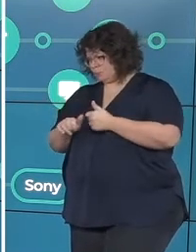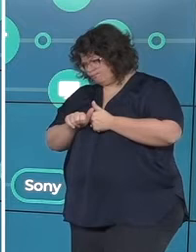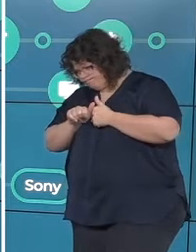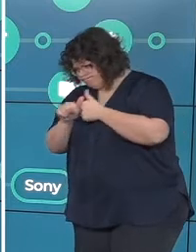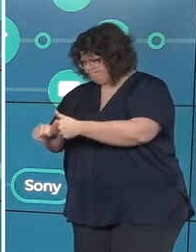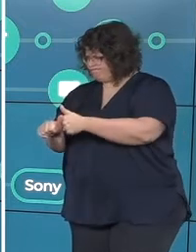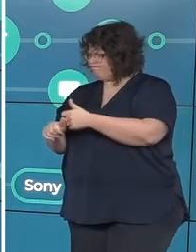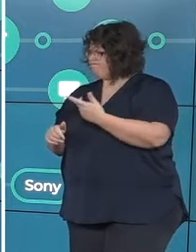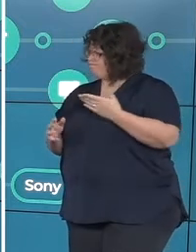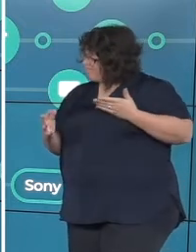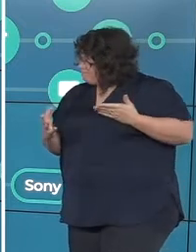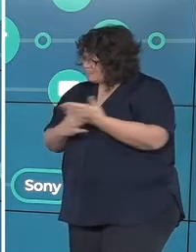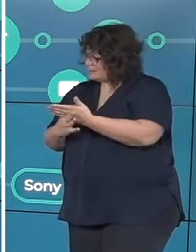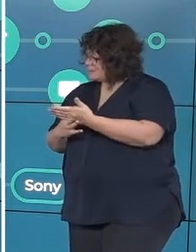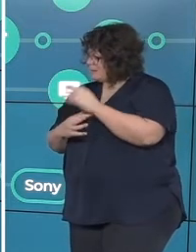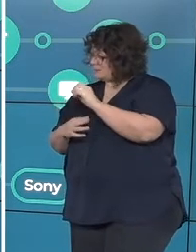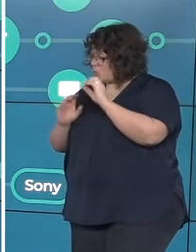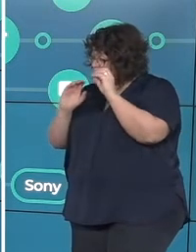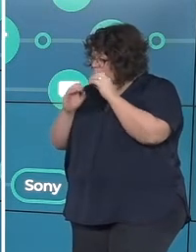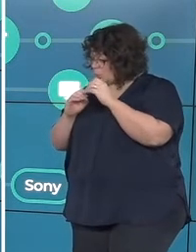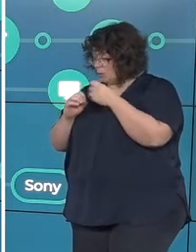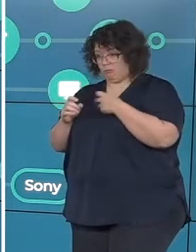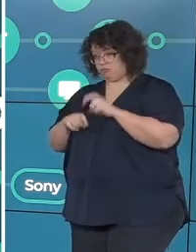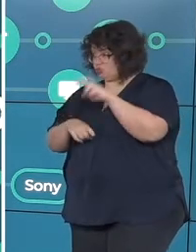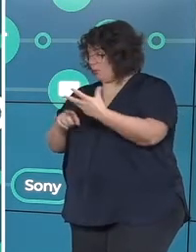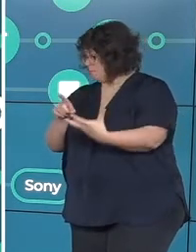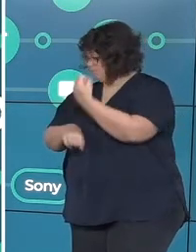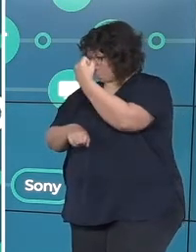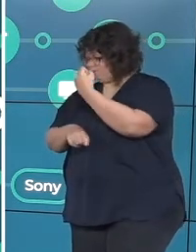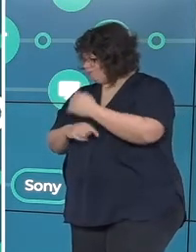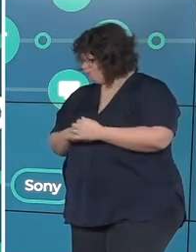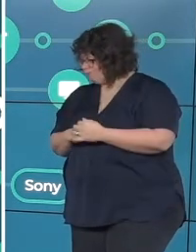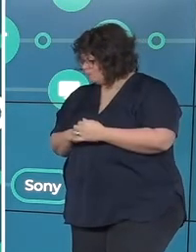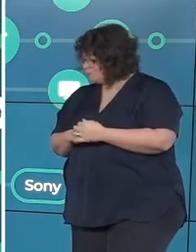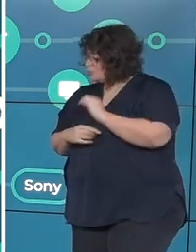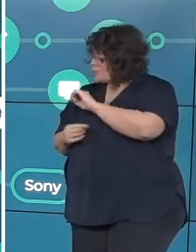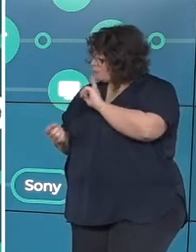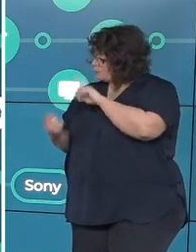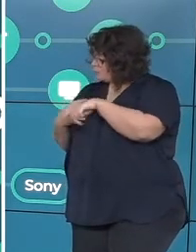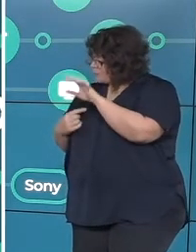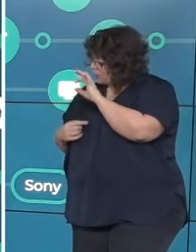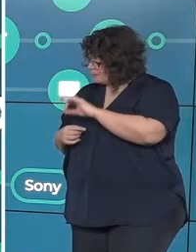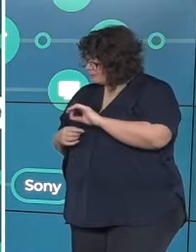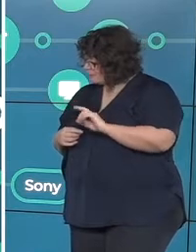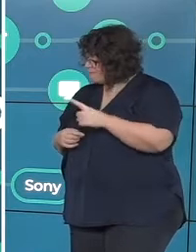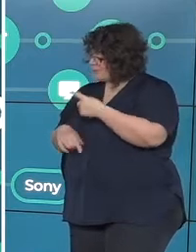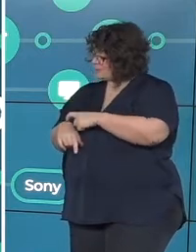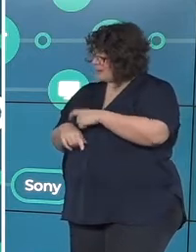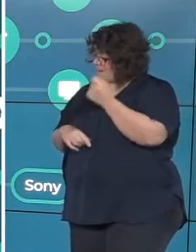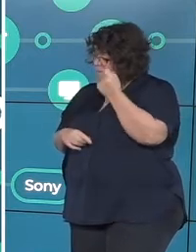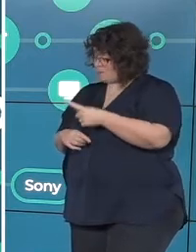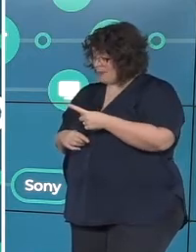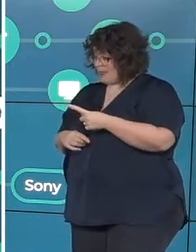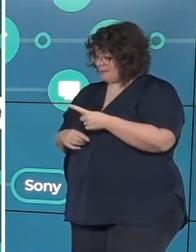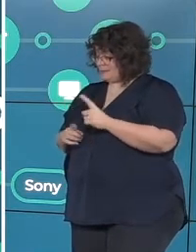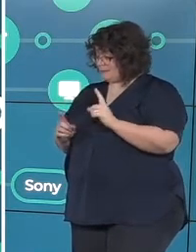that we did something right in terms of accessibility is when that test engineer came up to me longer than it should have been, but a couple months later and said, hey, listen to